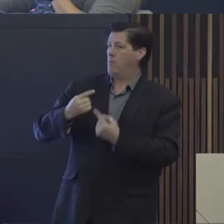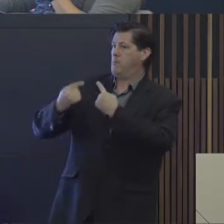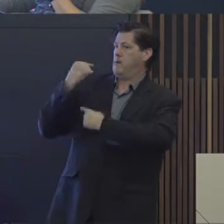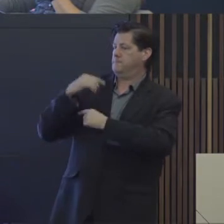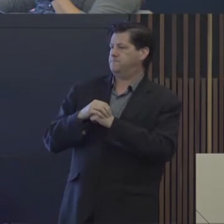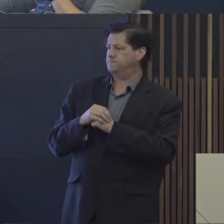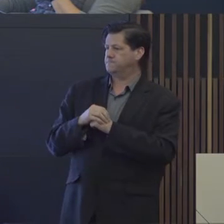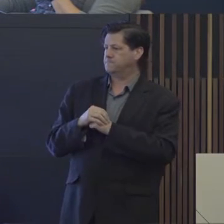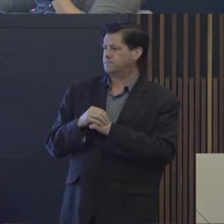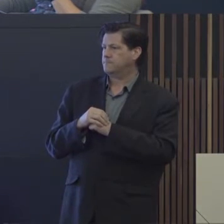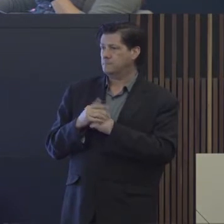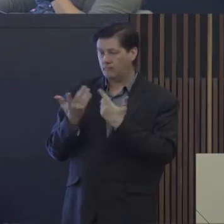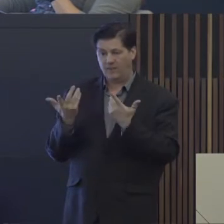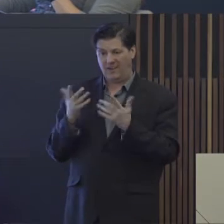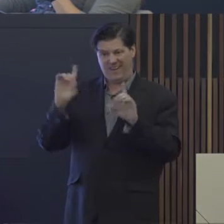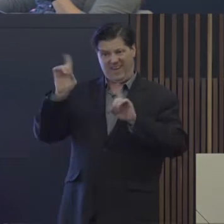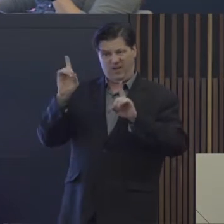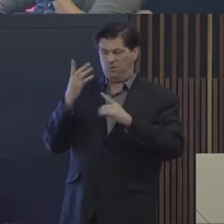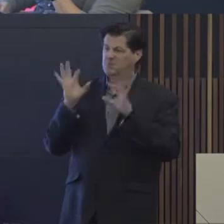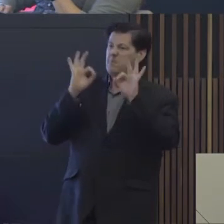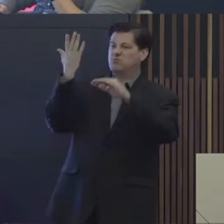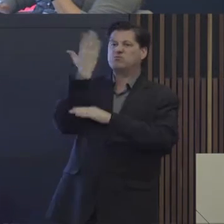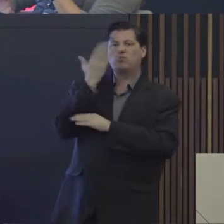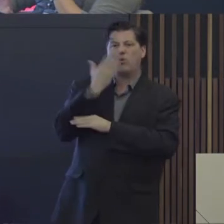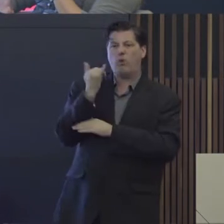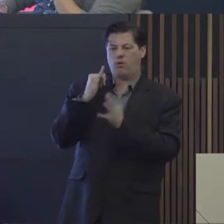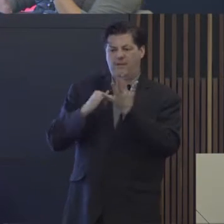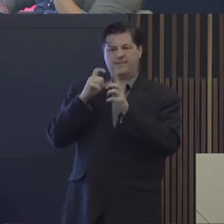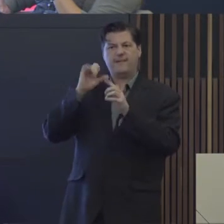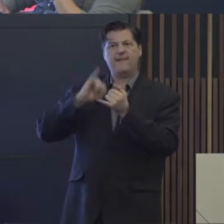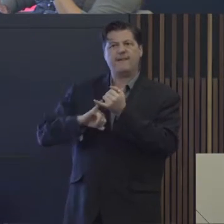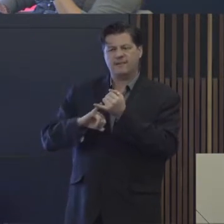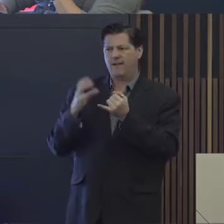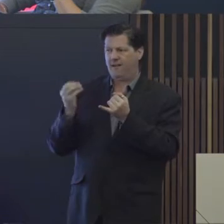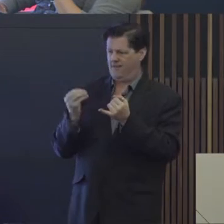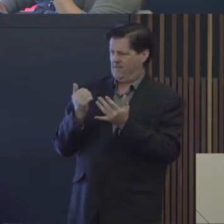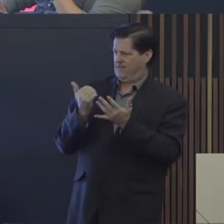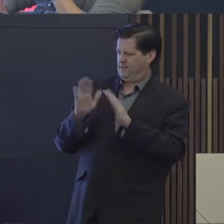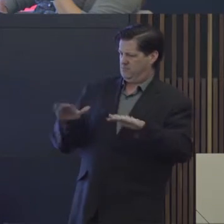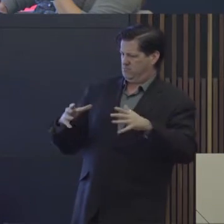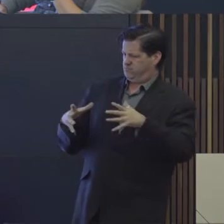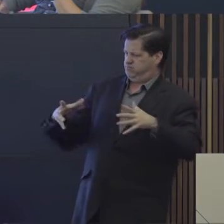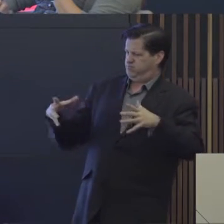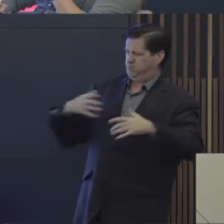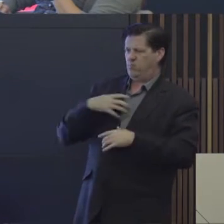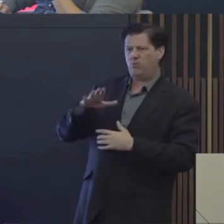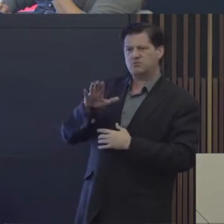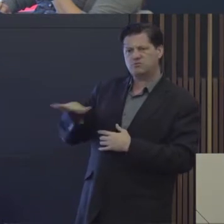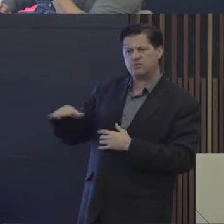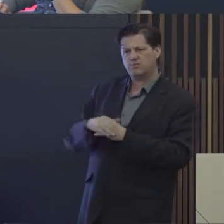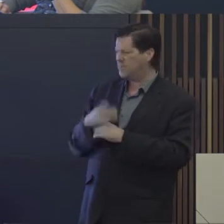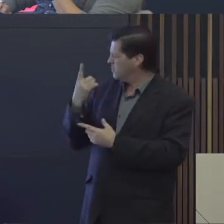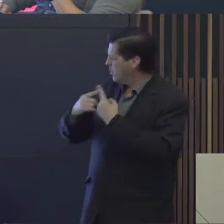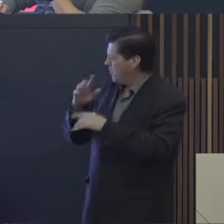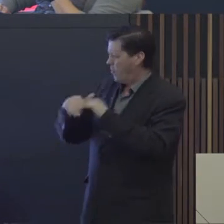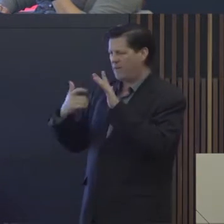in numbers in children in SDSs and special schools. You told me a story about Kevin's role in Cobram. Can you